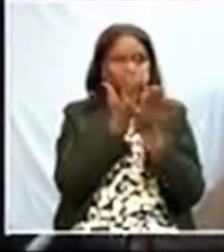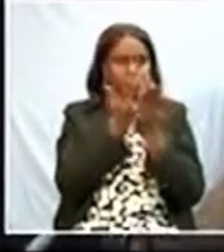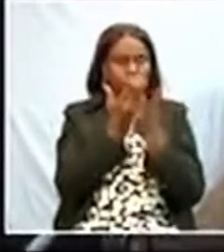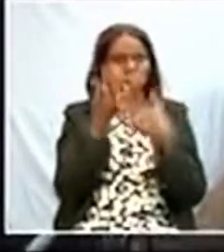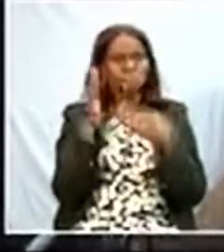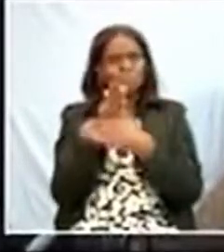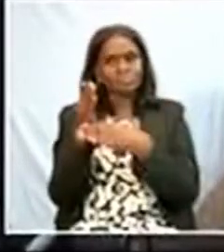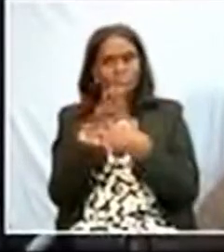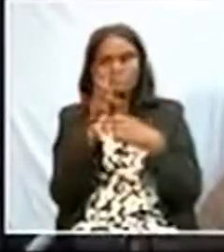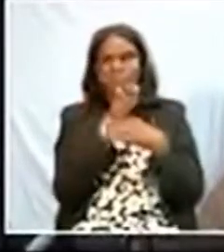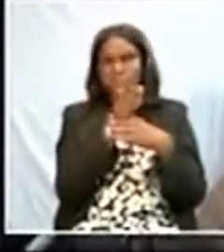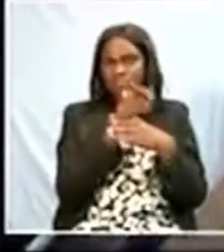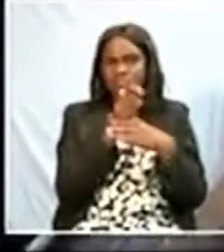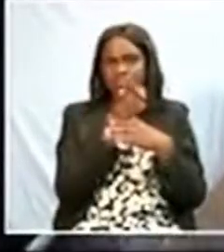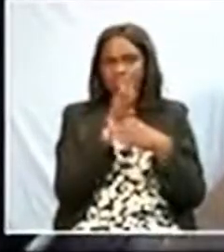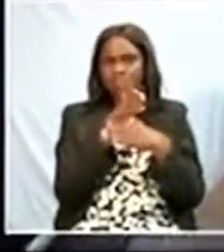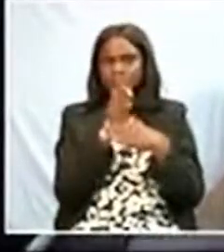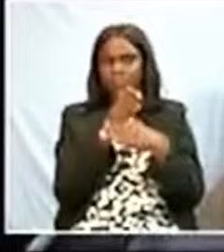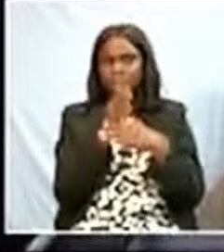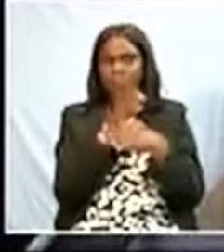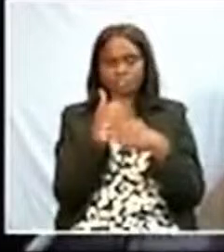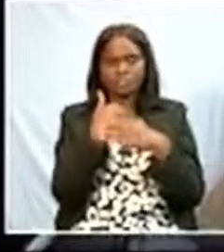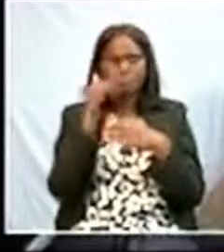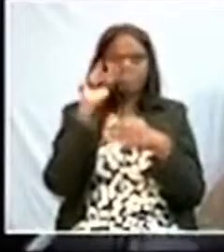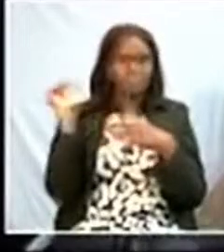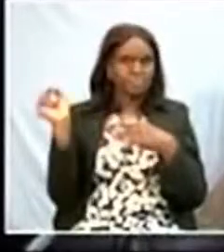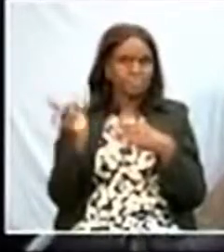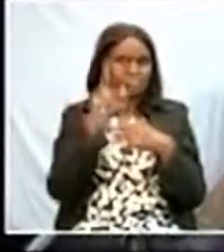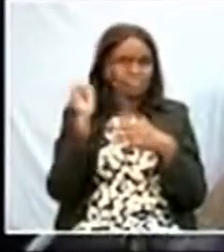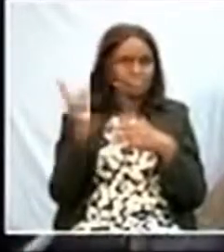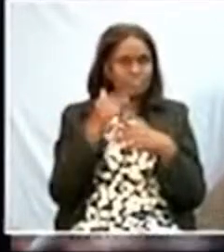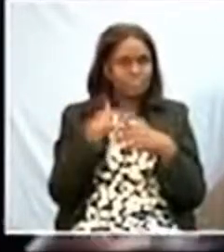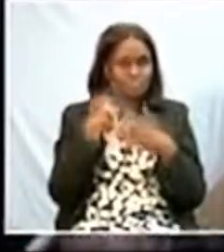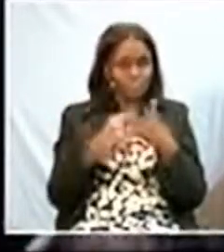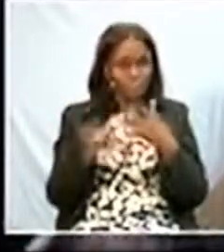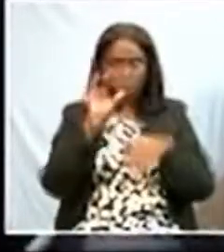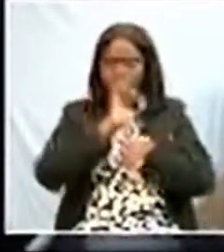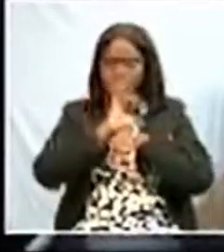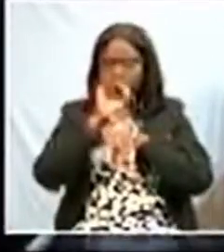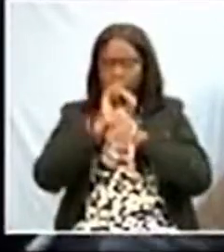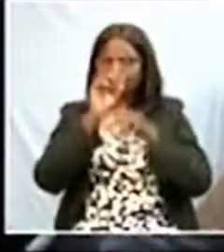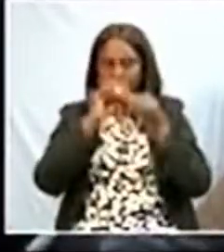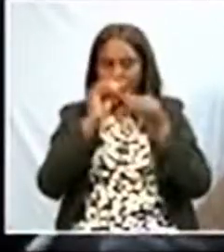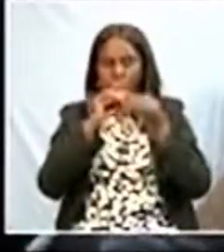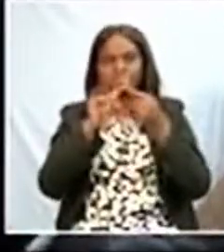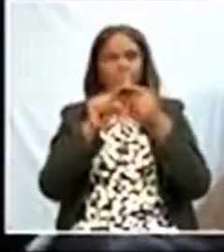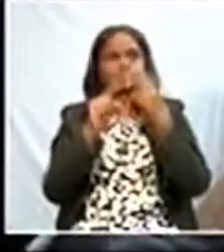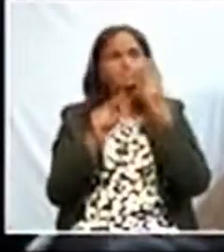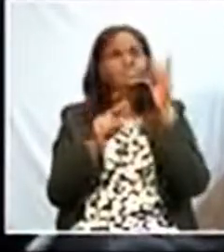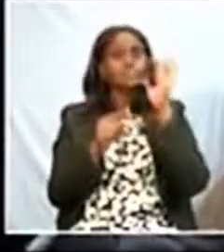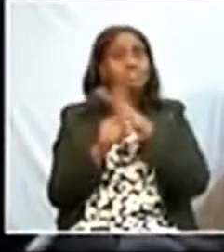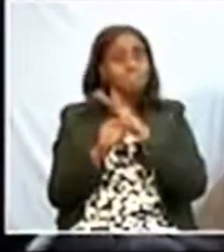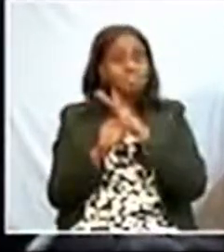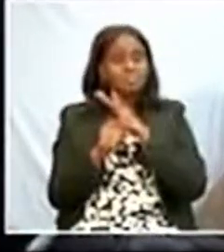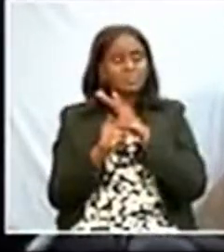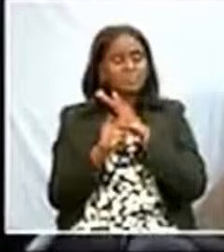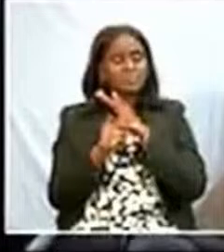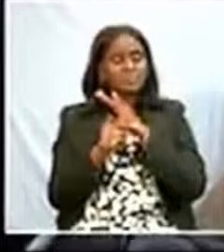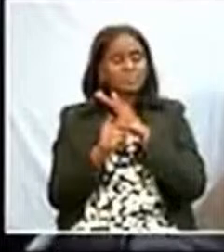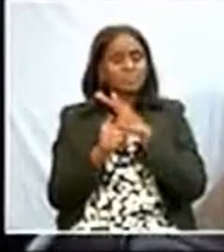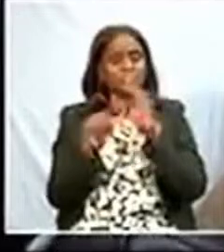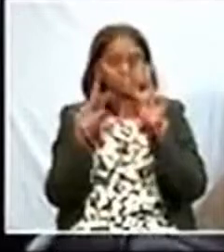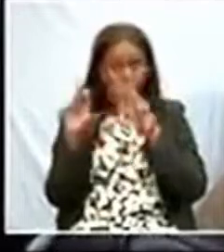evaluation, there's always an opportunity to look at